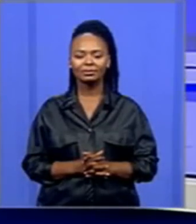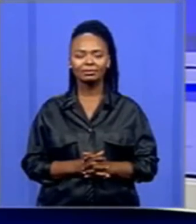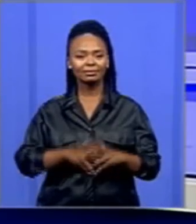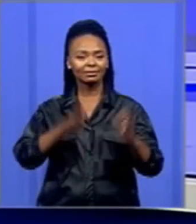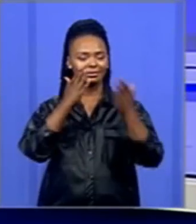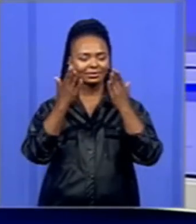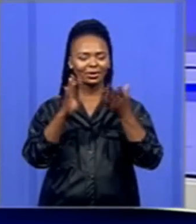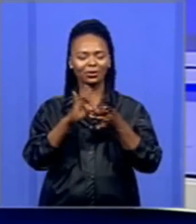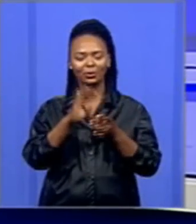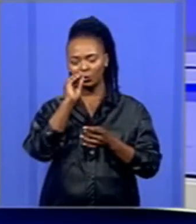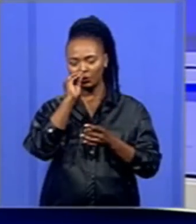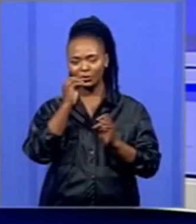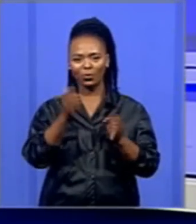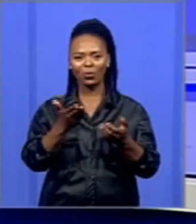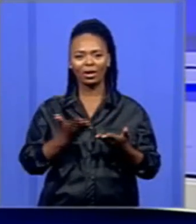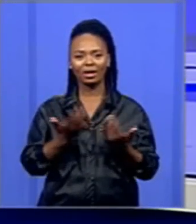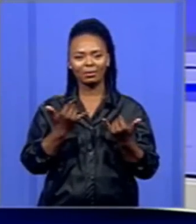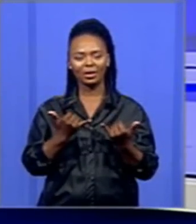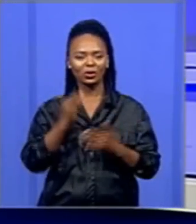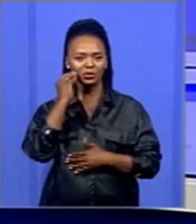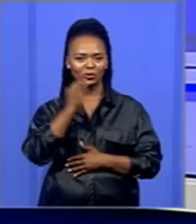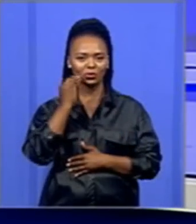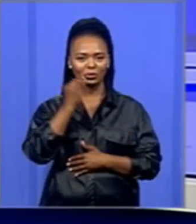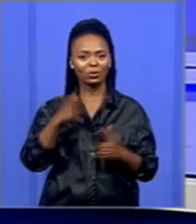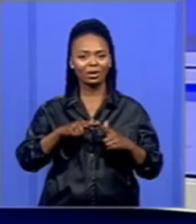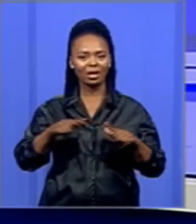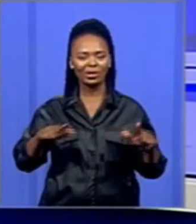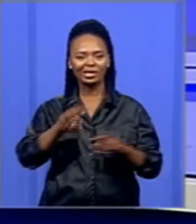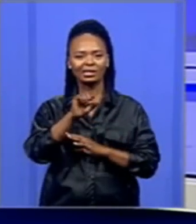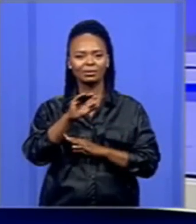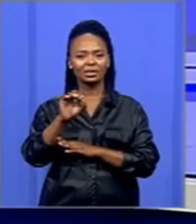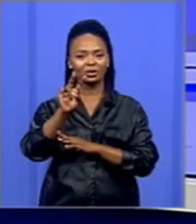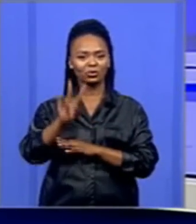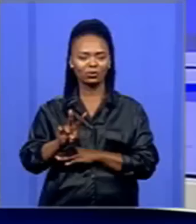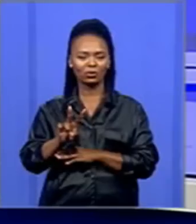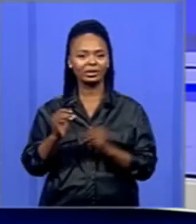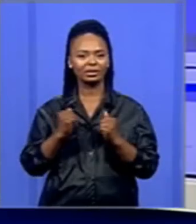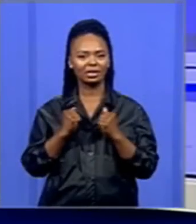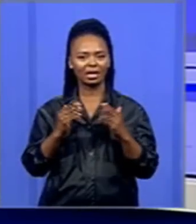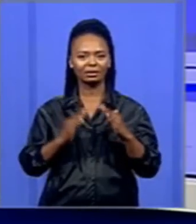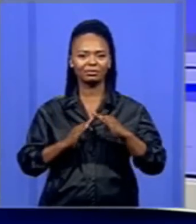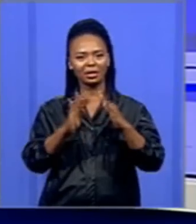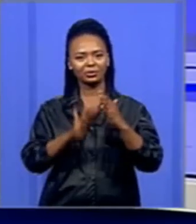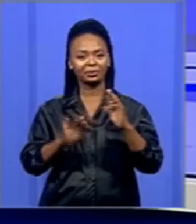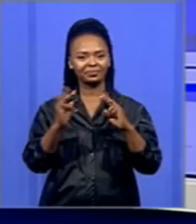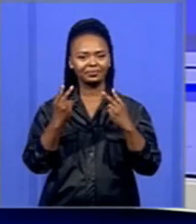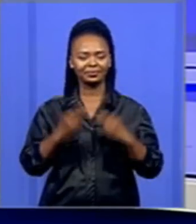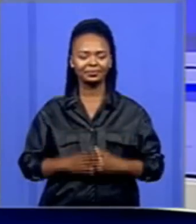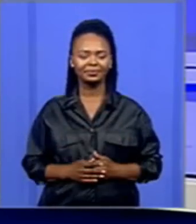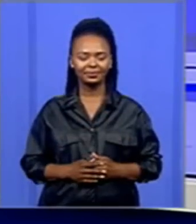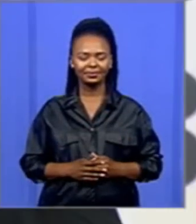Dumelang ka lapeng le amoetswe kgasong ena ya ditaba tsa Sesotho ho SABC 2 empa ha re qale ka dihlooho tsa tsona.